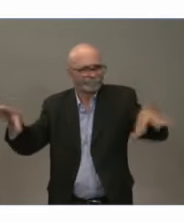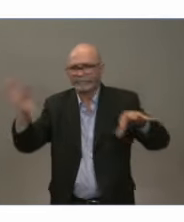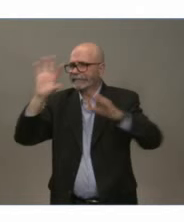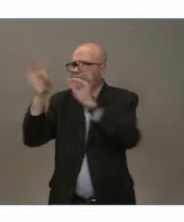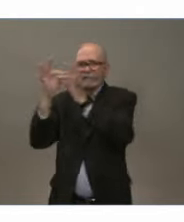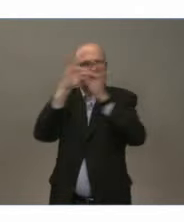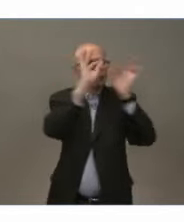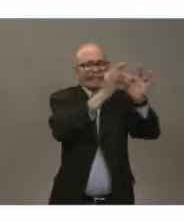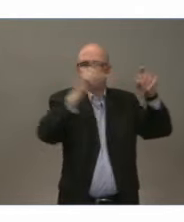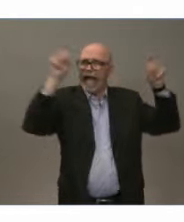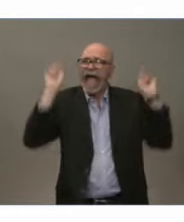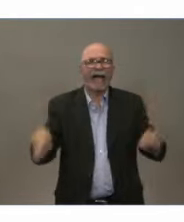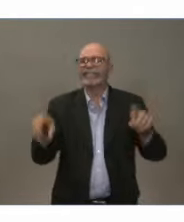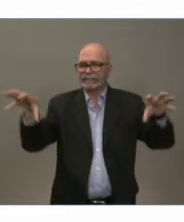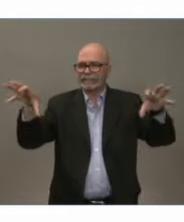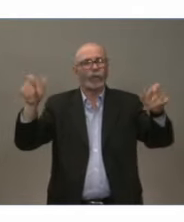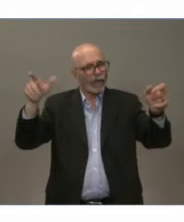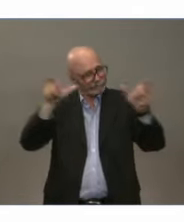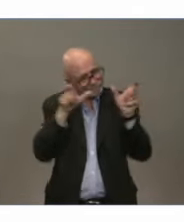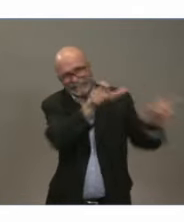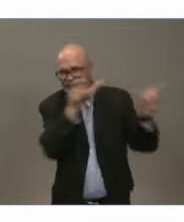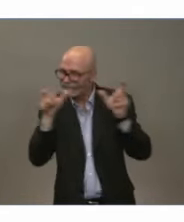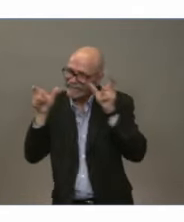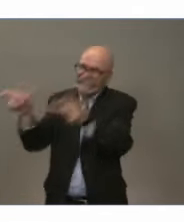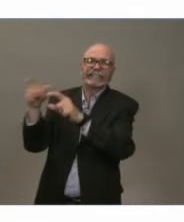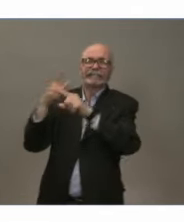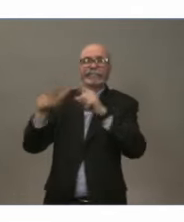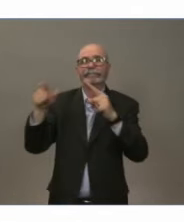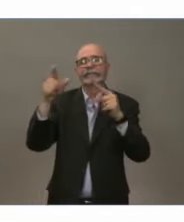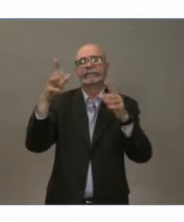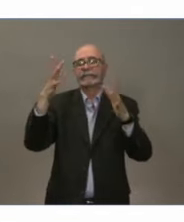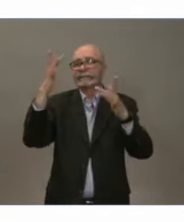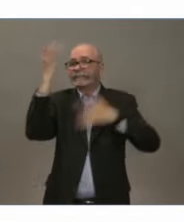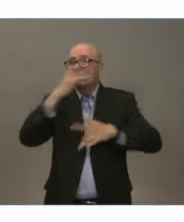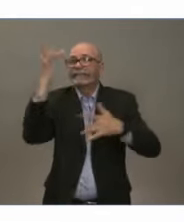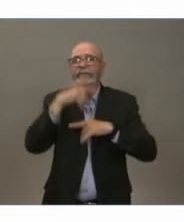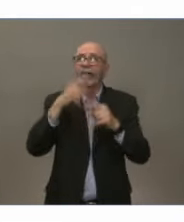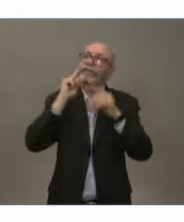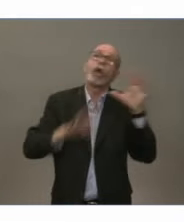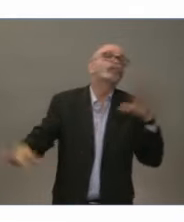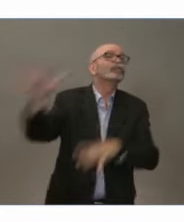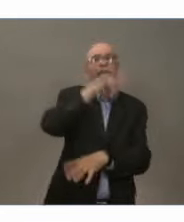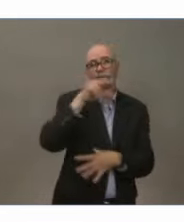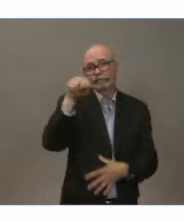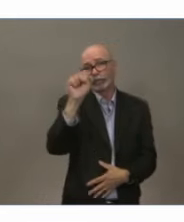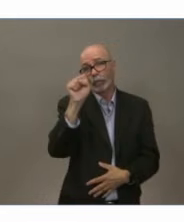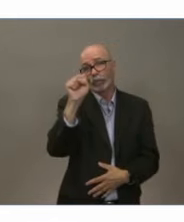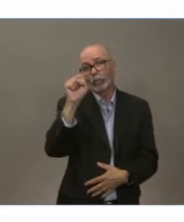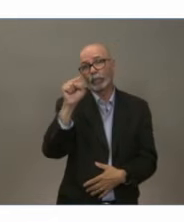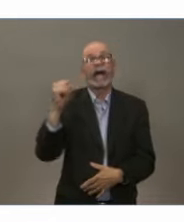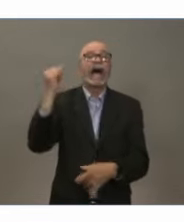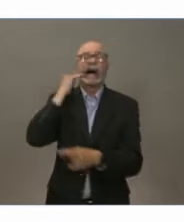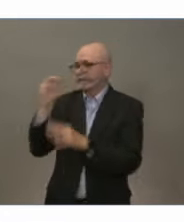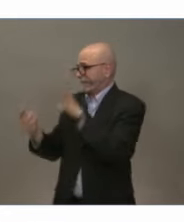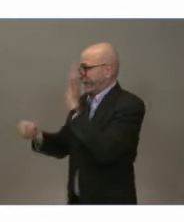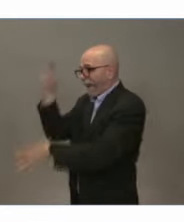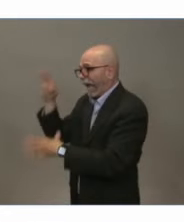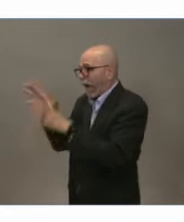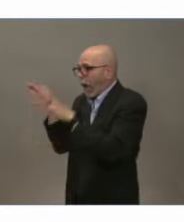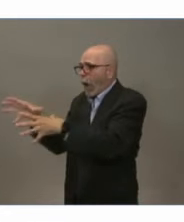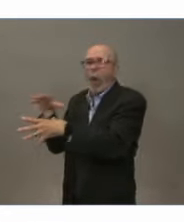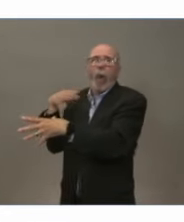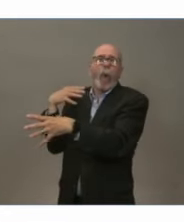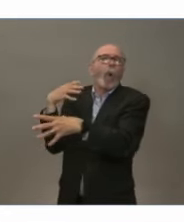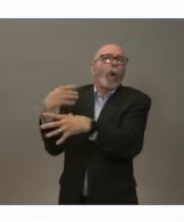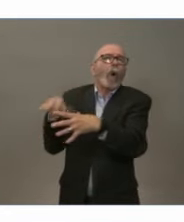every Nova Scotian from COVID. And those of you living in areas with increased number of cases, we are not trying to offend you by